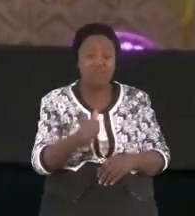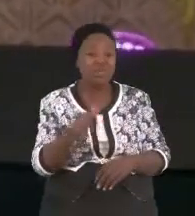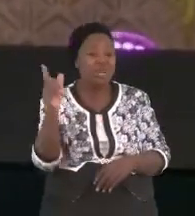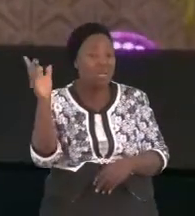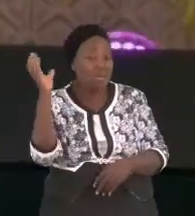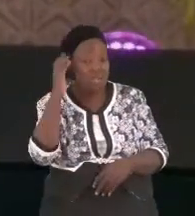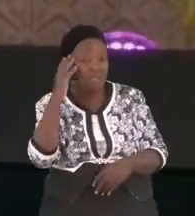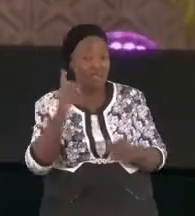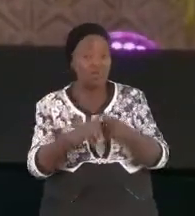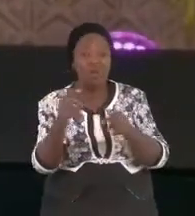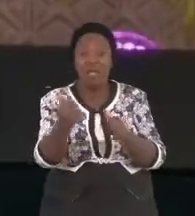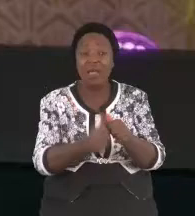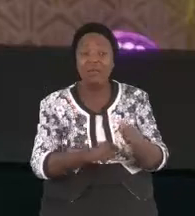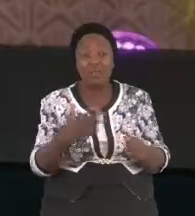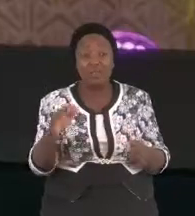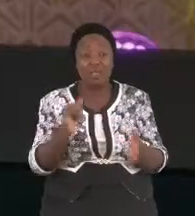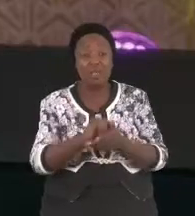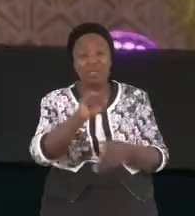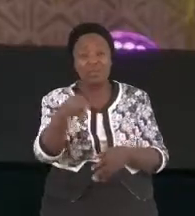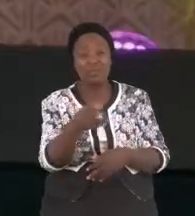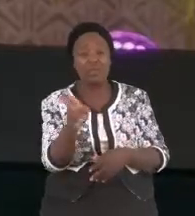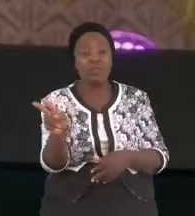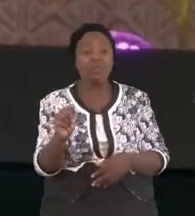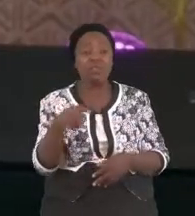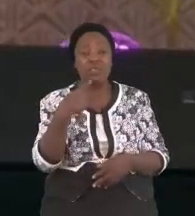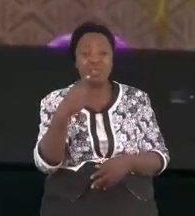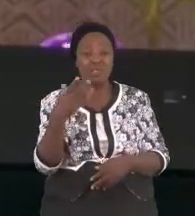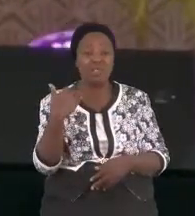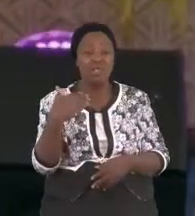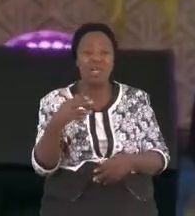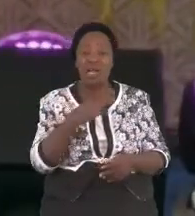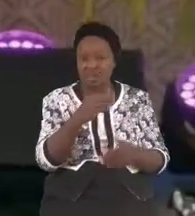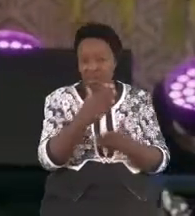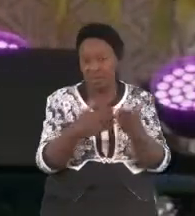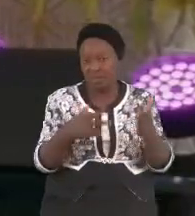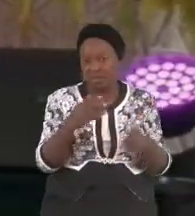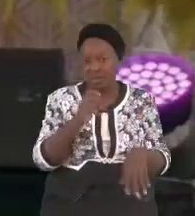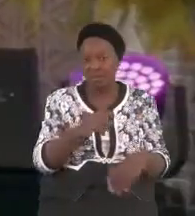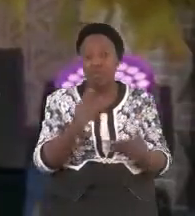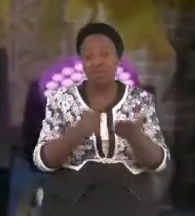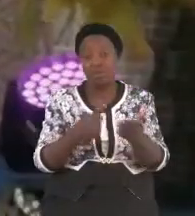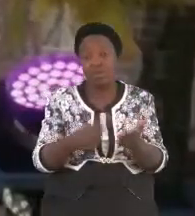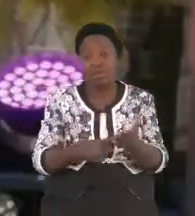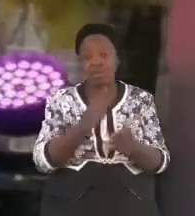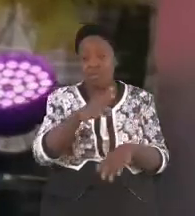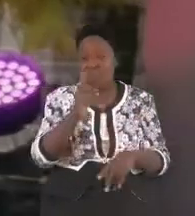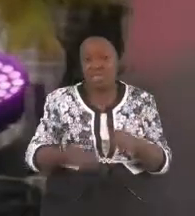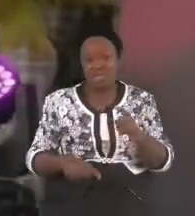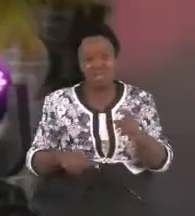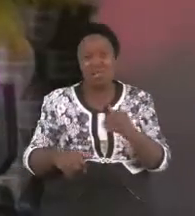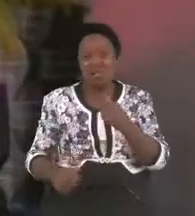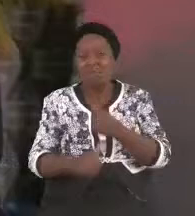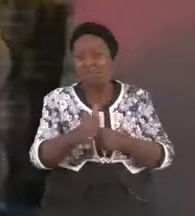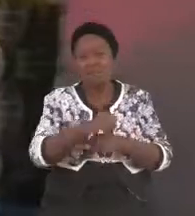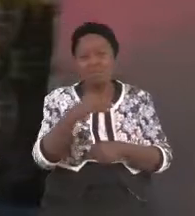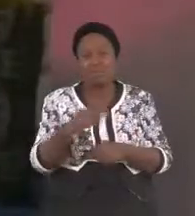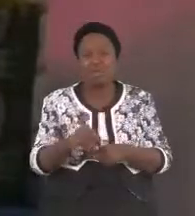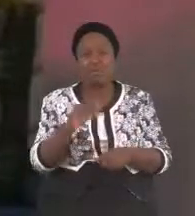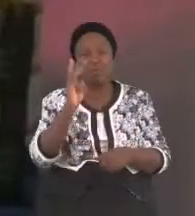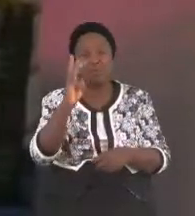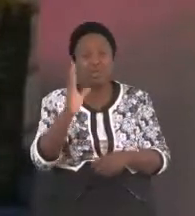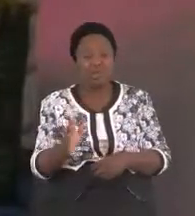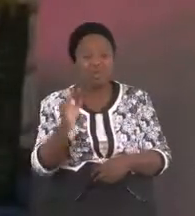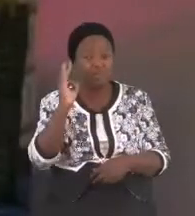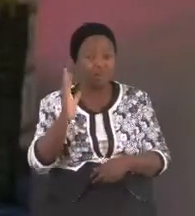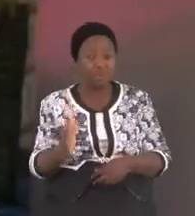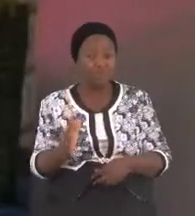everything John said. And sometimes you cannot even blame the minister. He has declared,